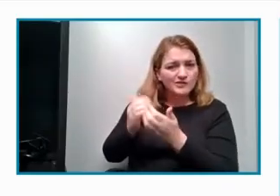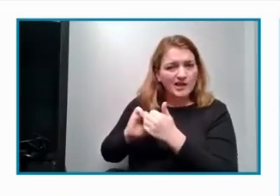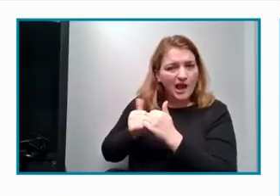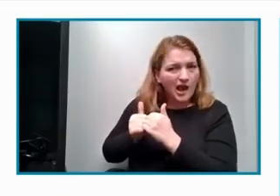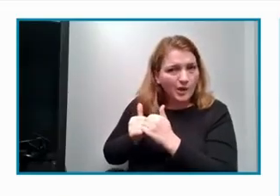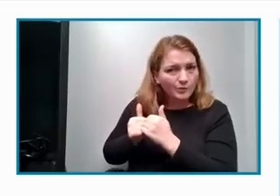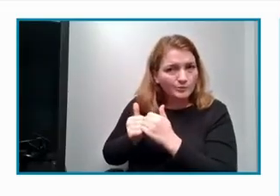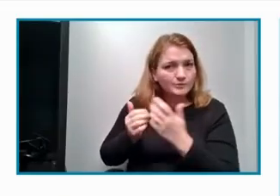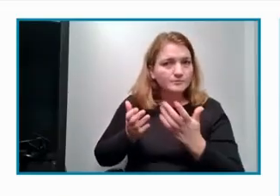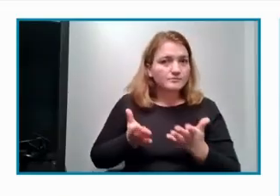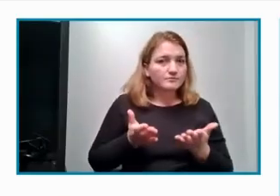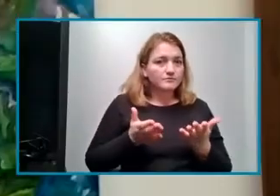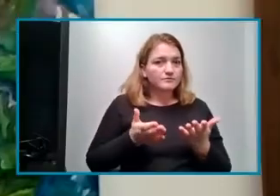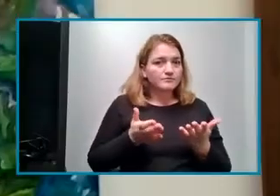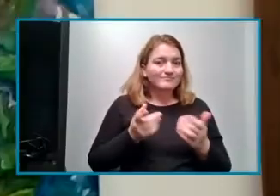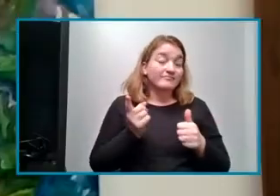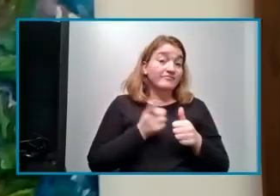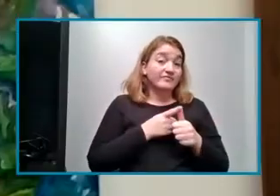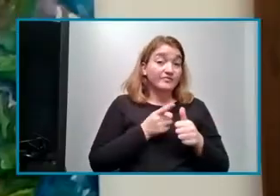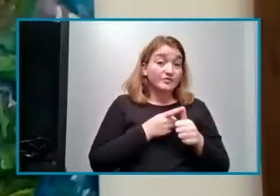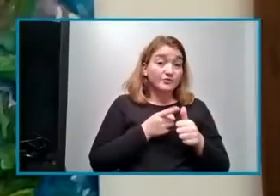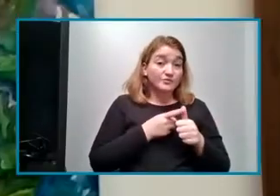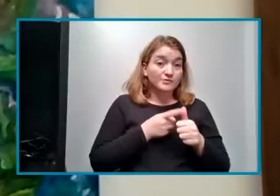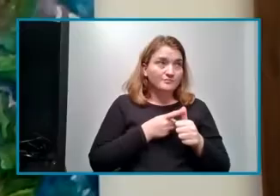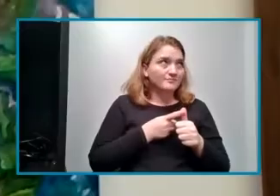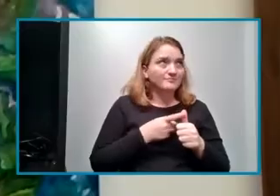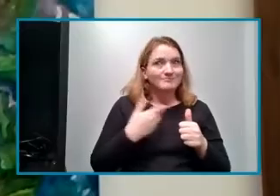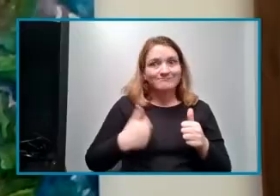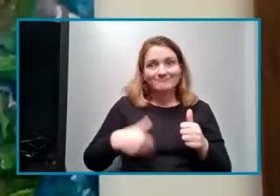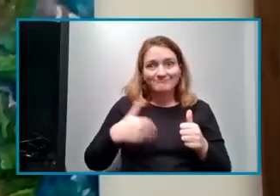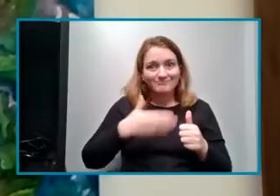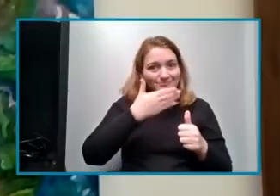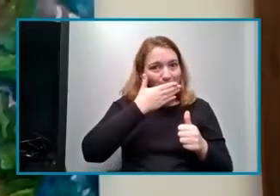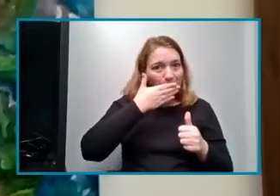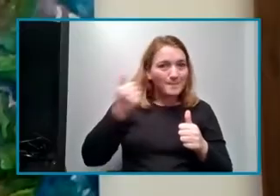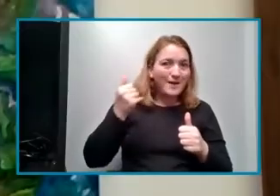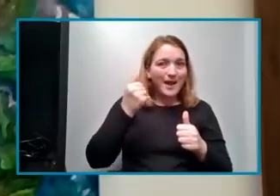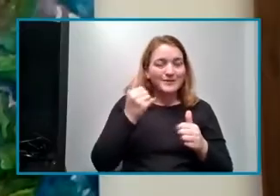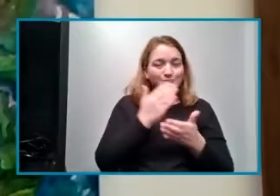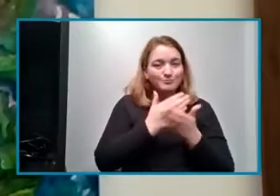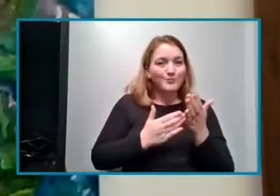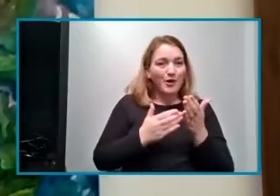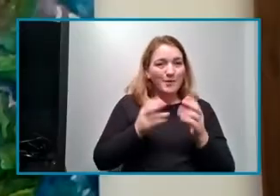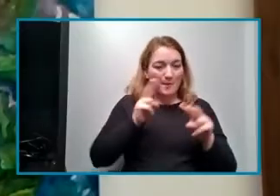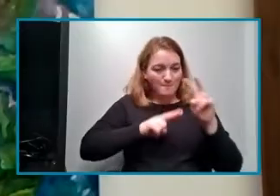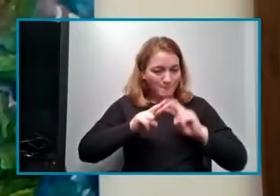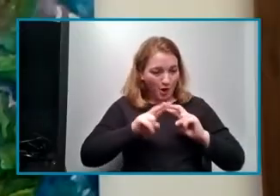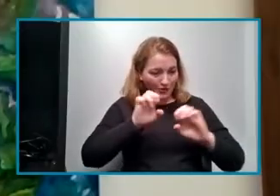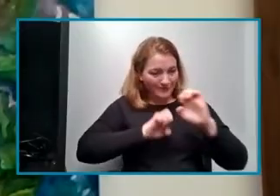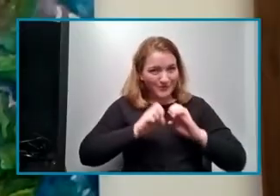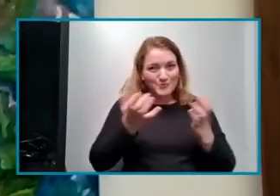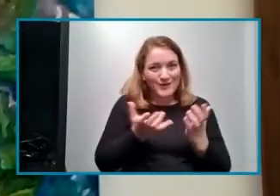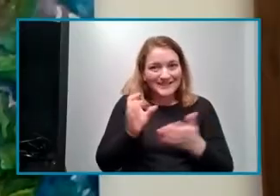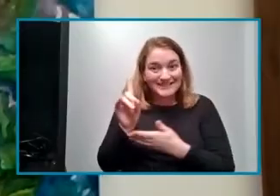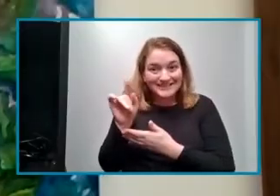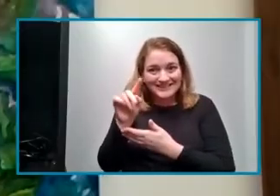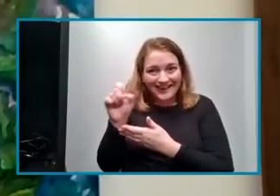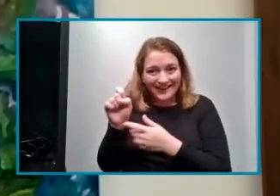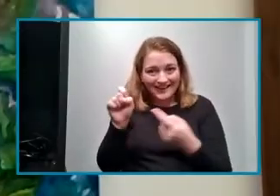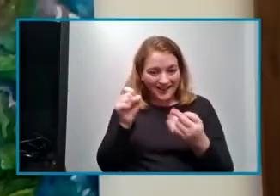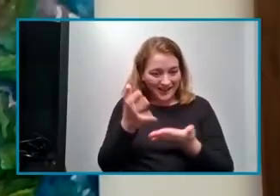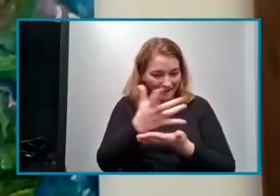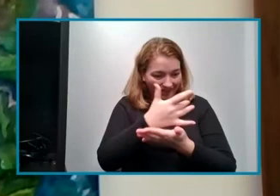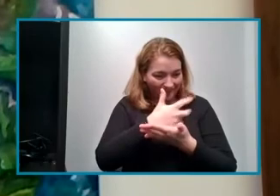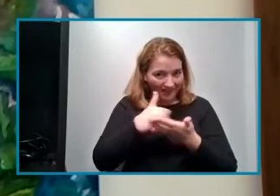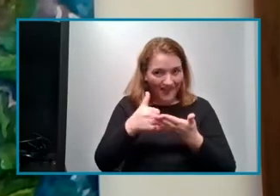I think first and foremost, the best thing about monitoring and evaluation is the data you get from it, right? Whether it is the numbers